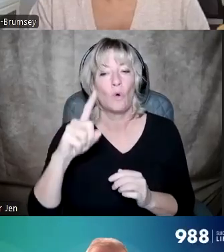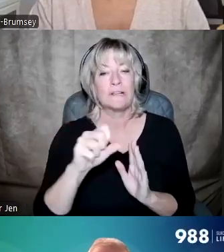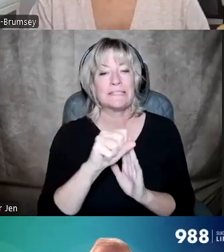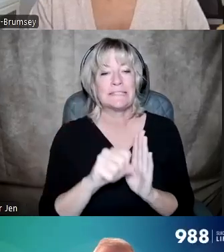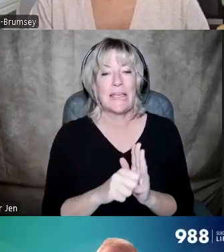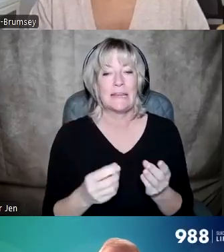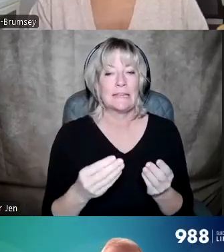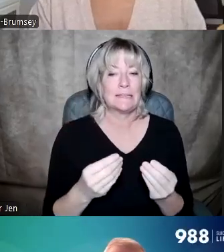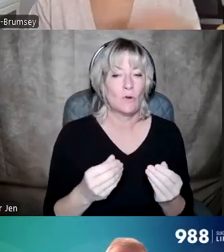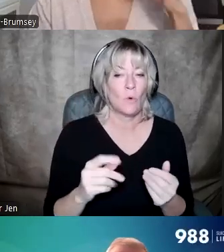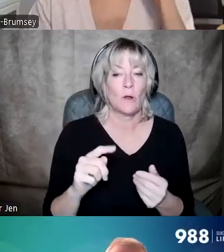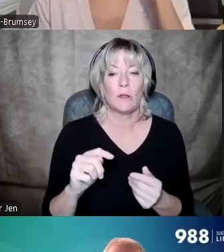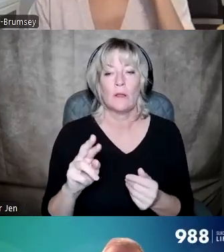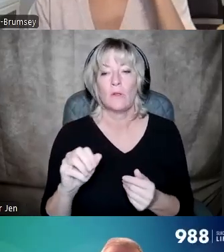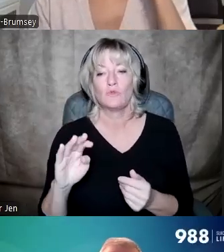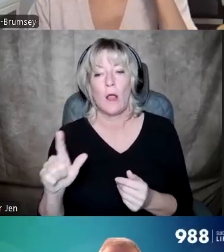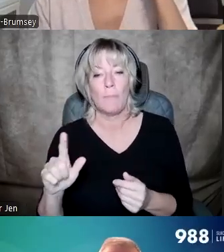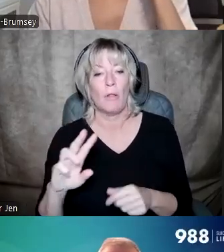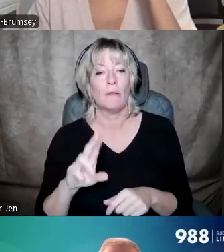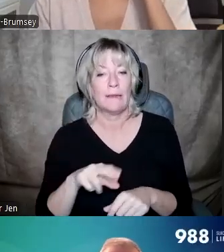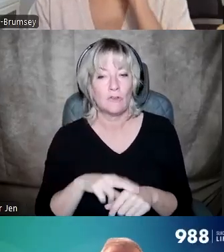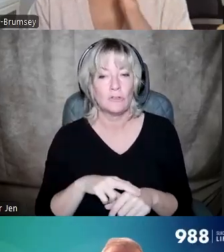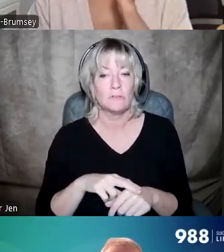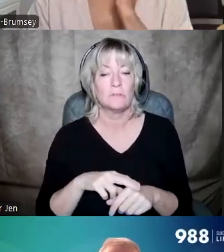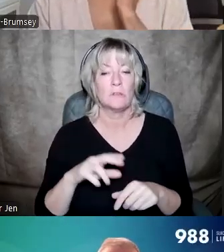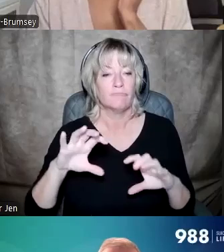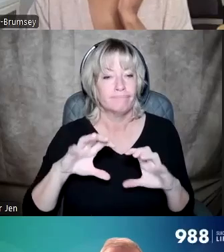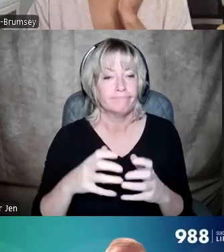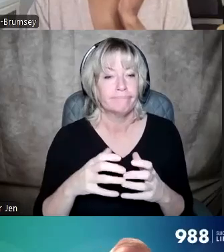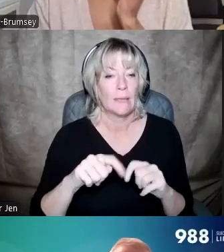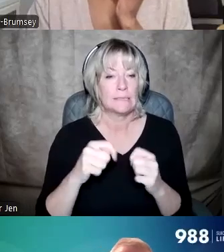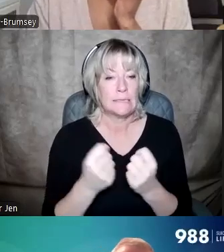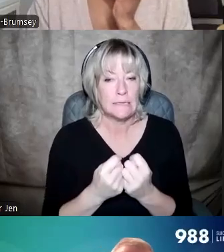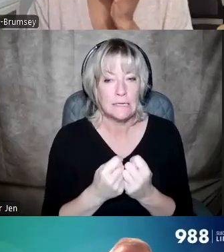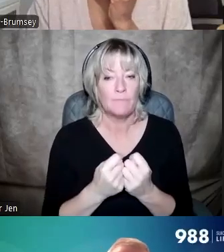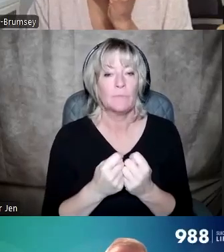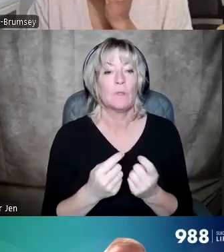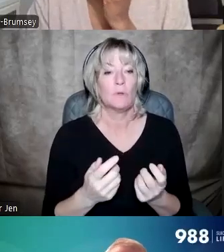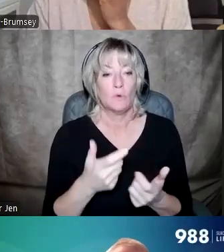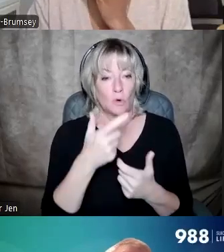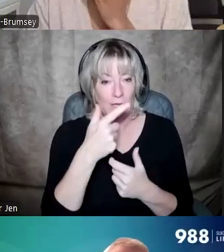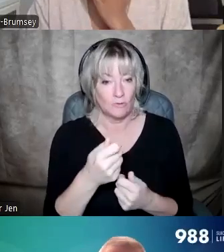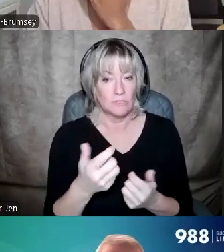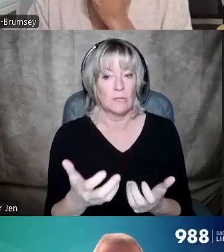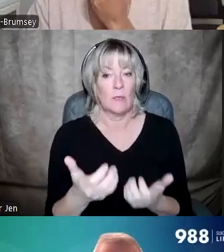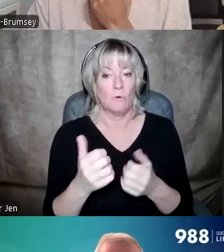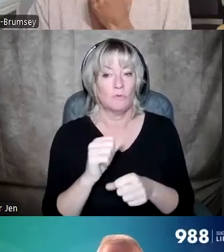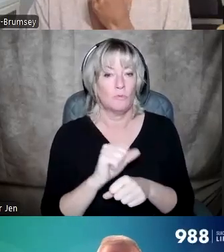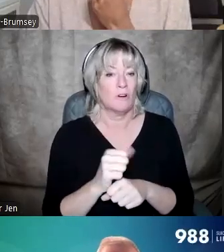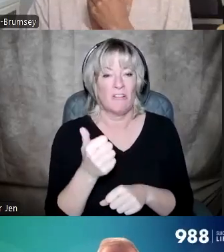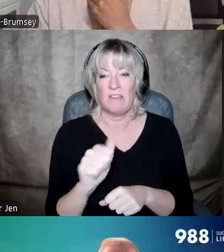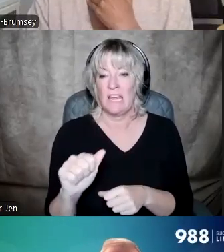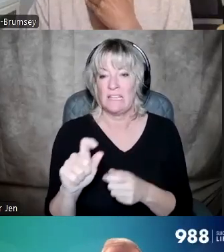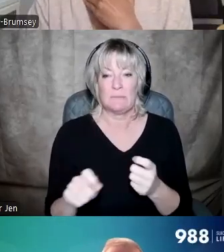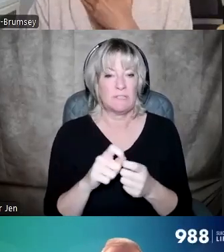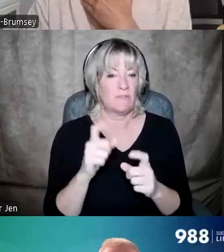territory, tribal nations forming teams who are interested in working on any particular goal that